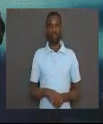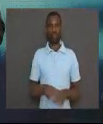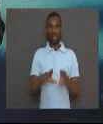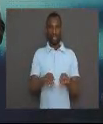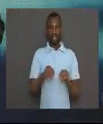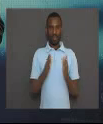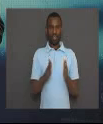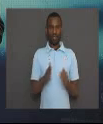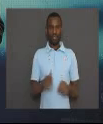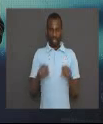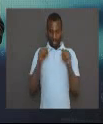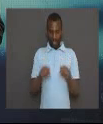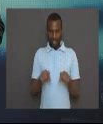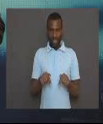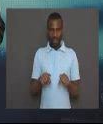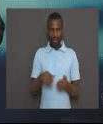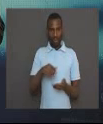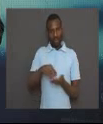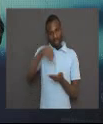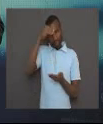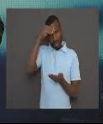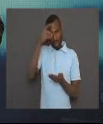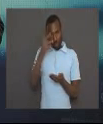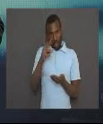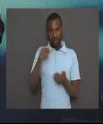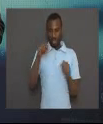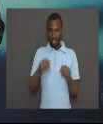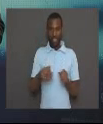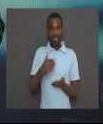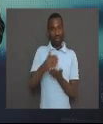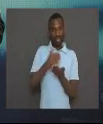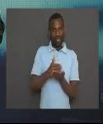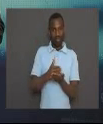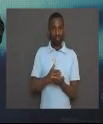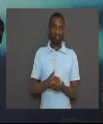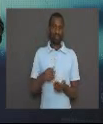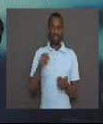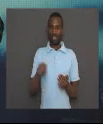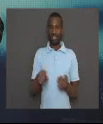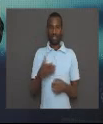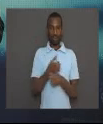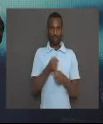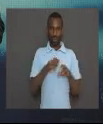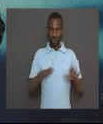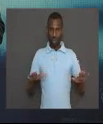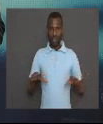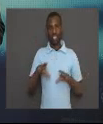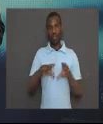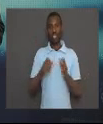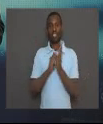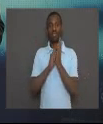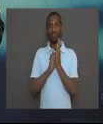Students, this concludes today's lesson on the characteristics of laminar flow.